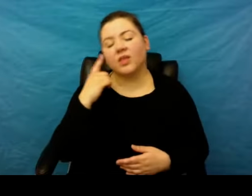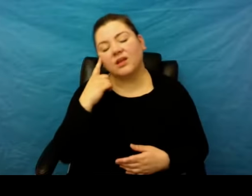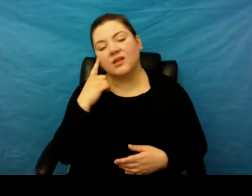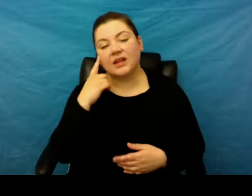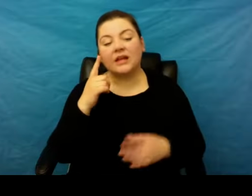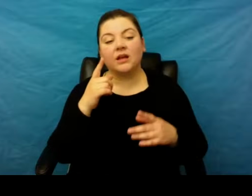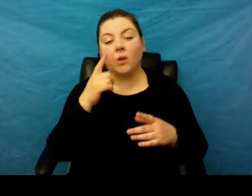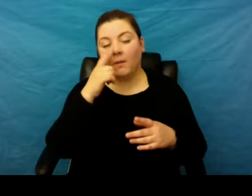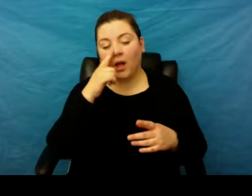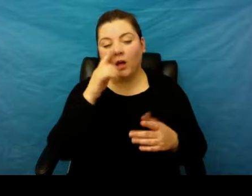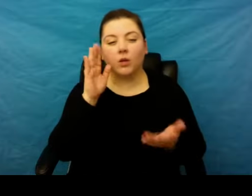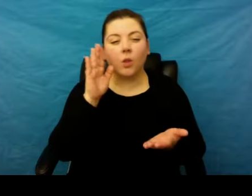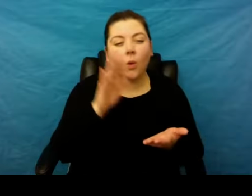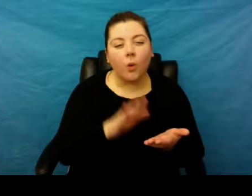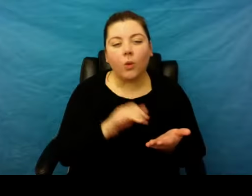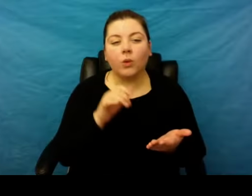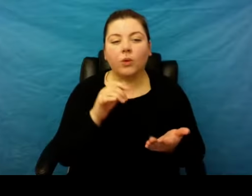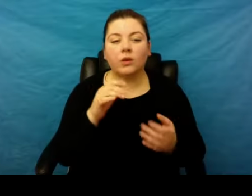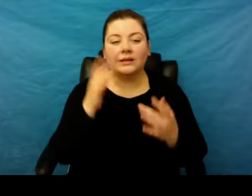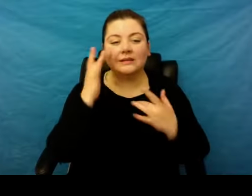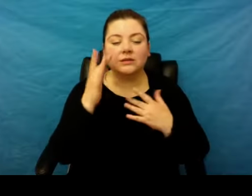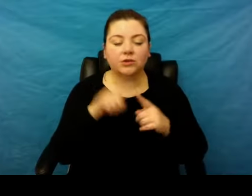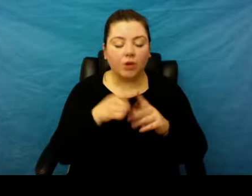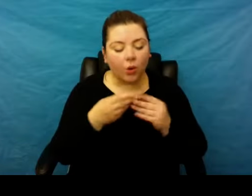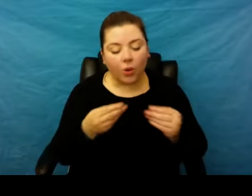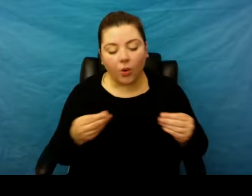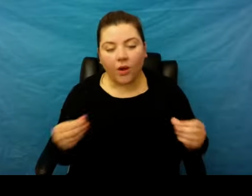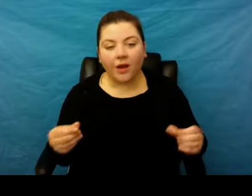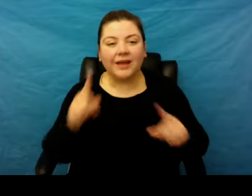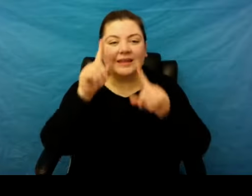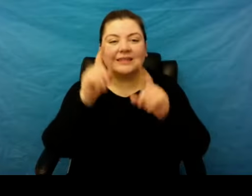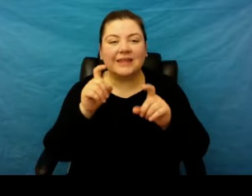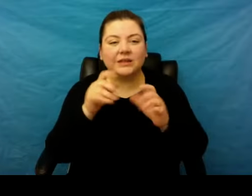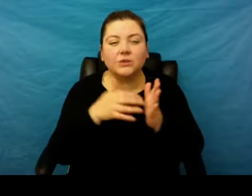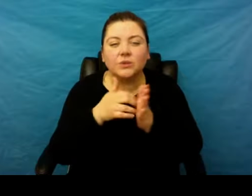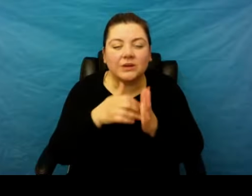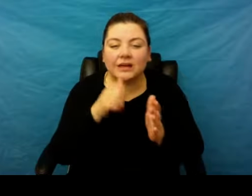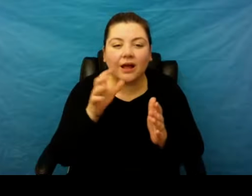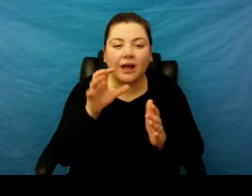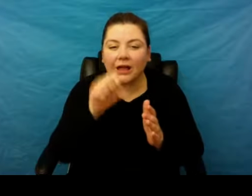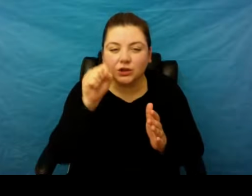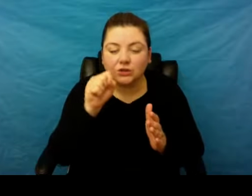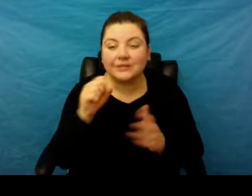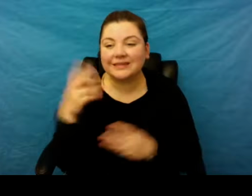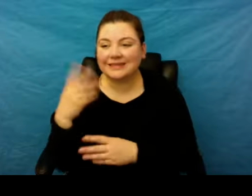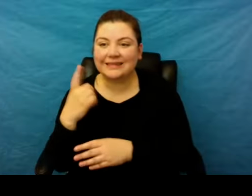little bit. And so the vast majority, so 81,000 people in China got this disease.